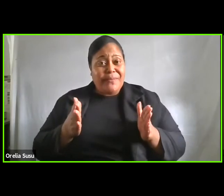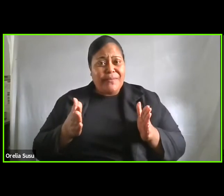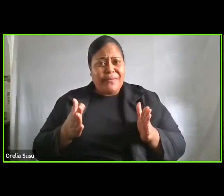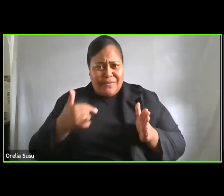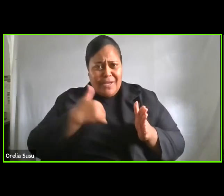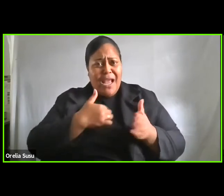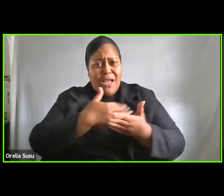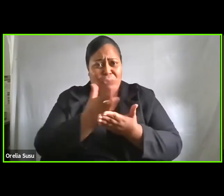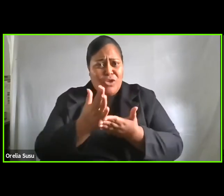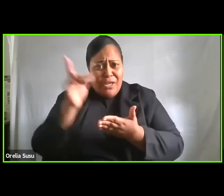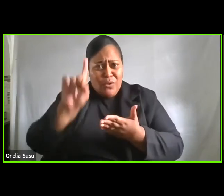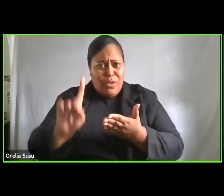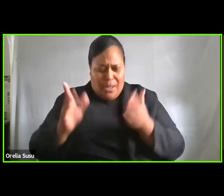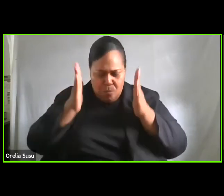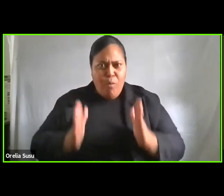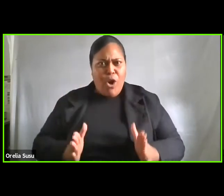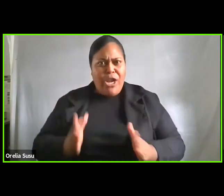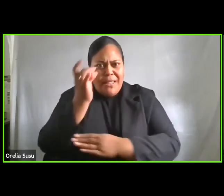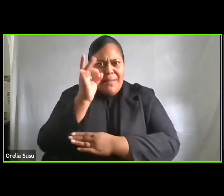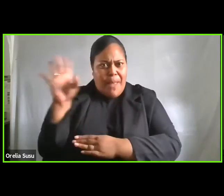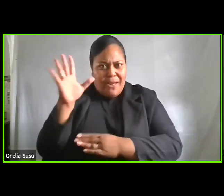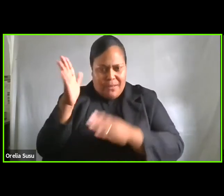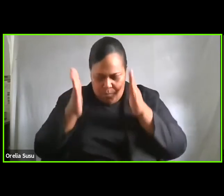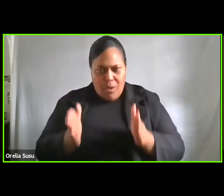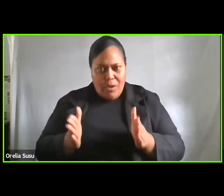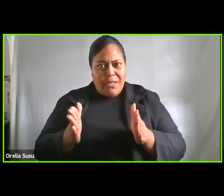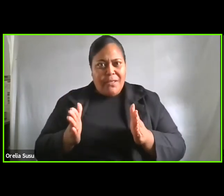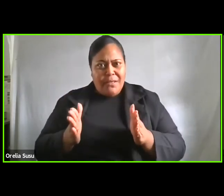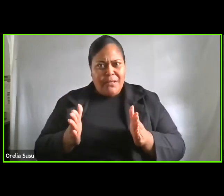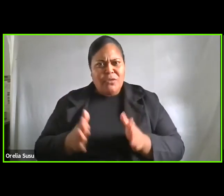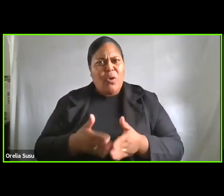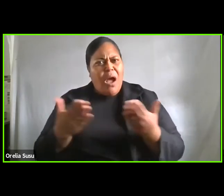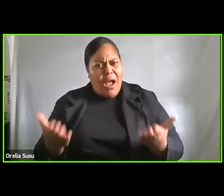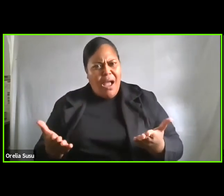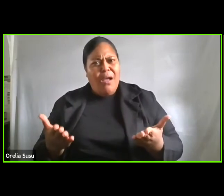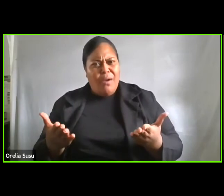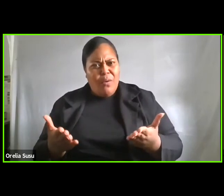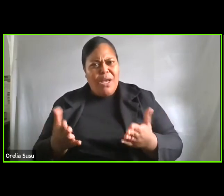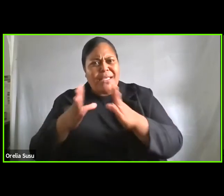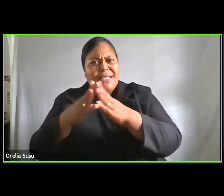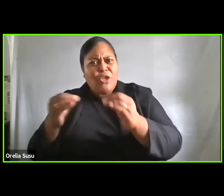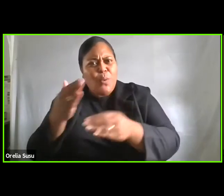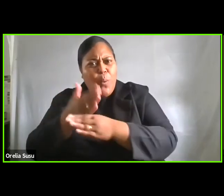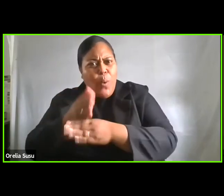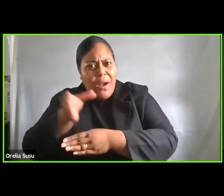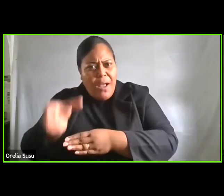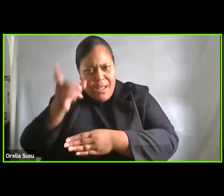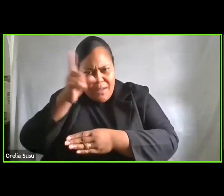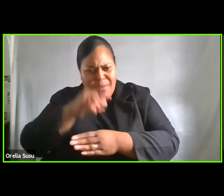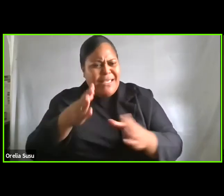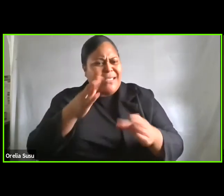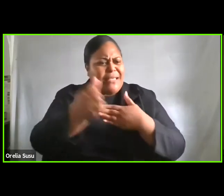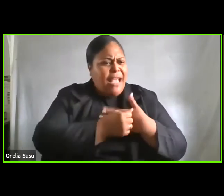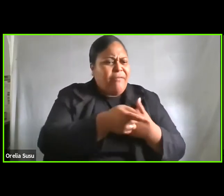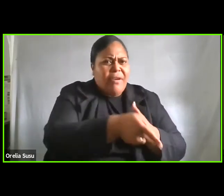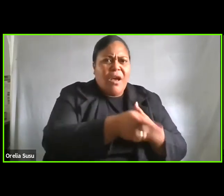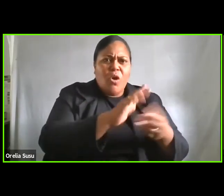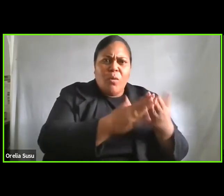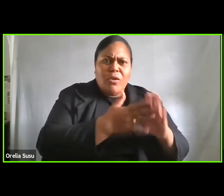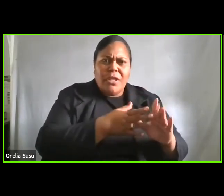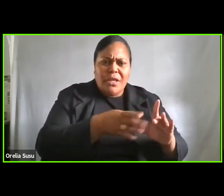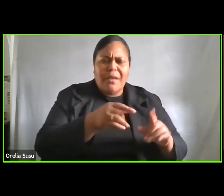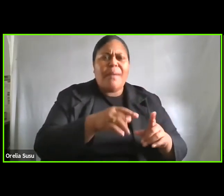border of autonomy. So how can a SW worker be safe in a community that even every day, she has been discriminated,